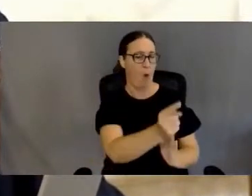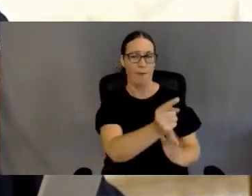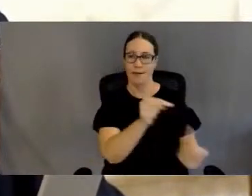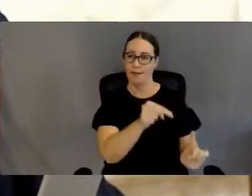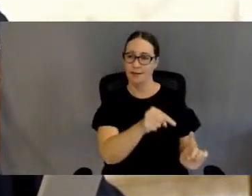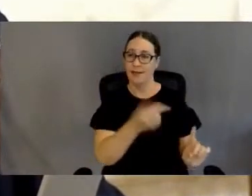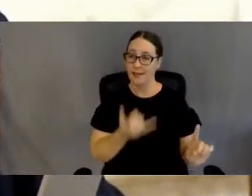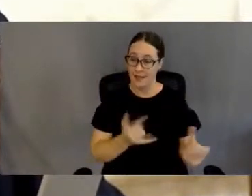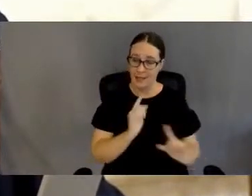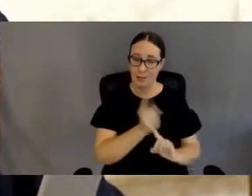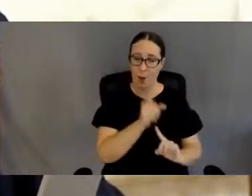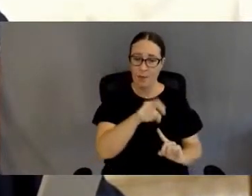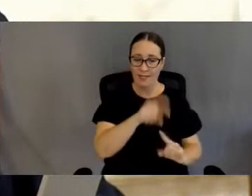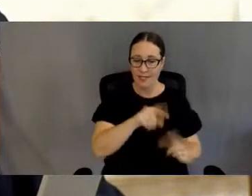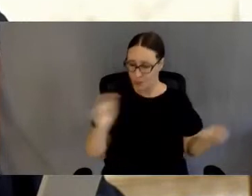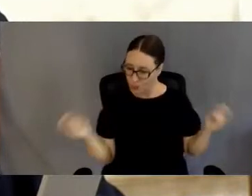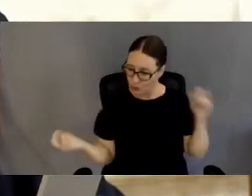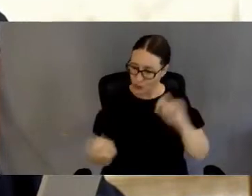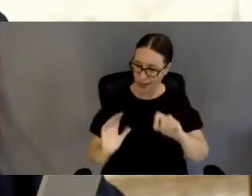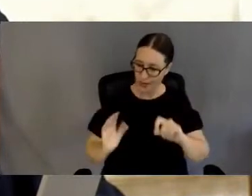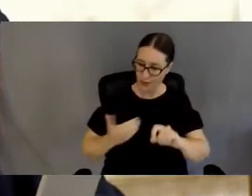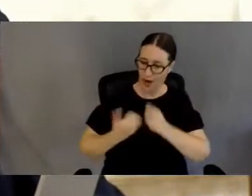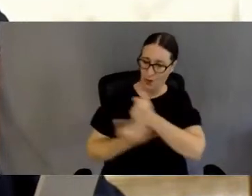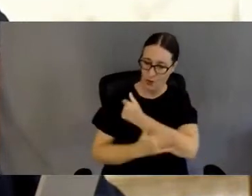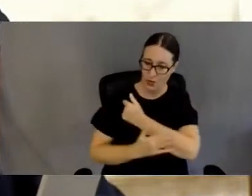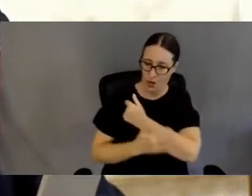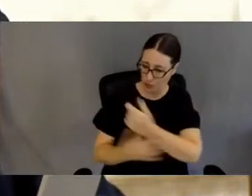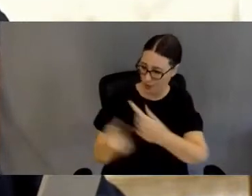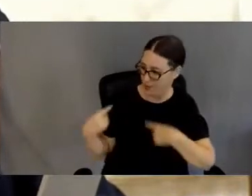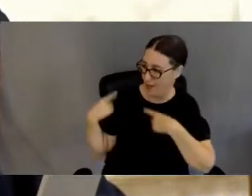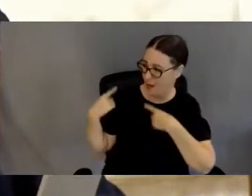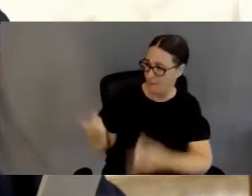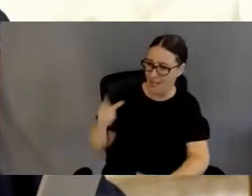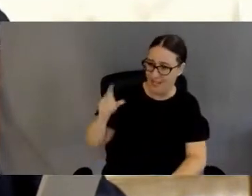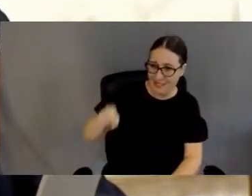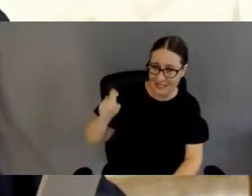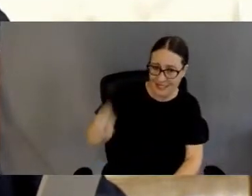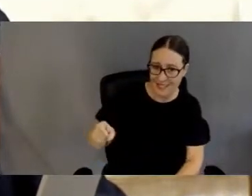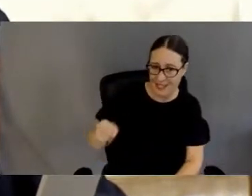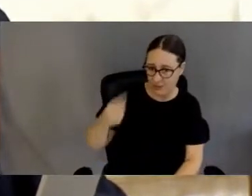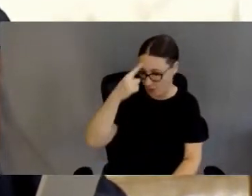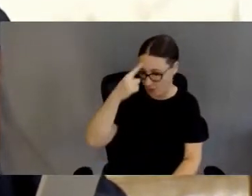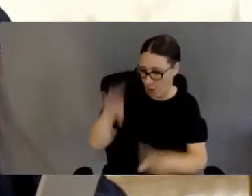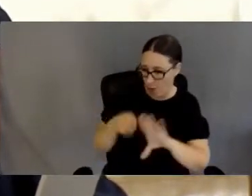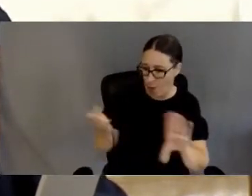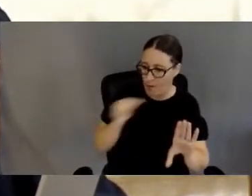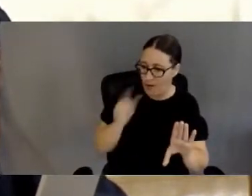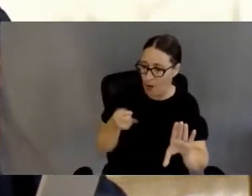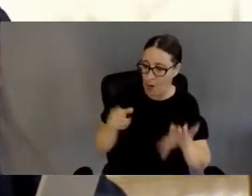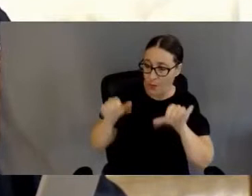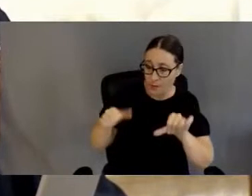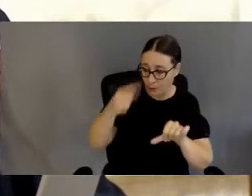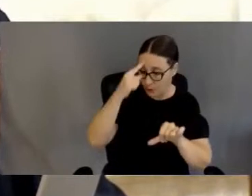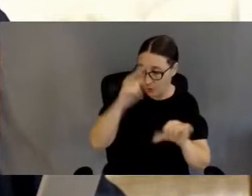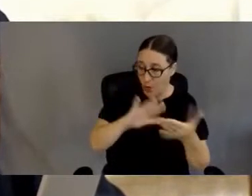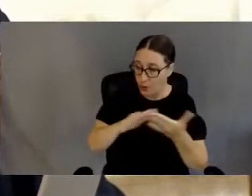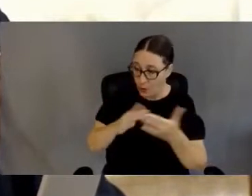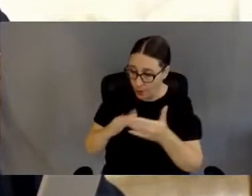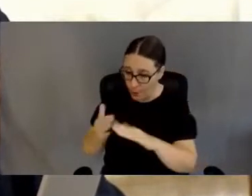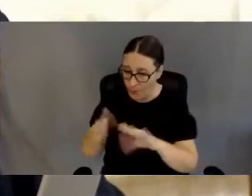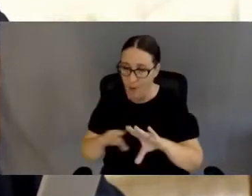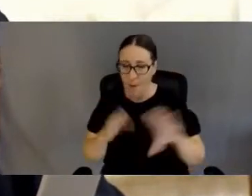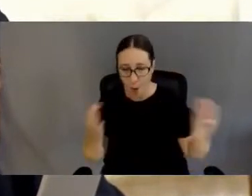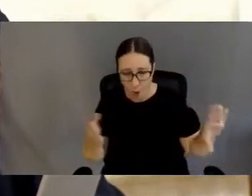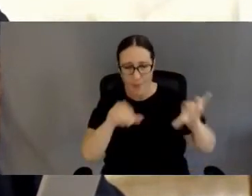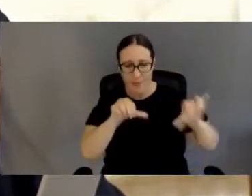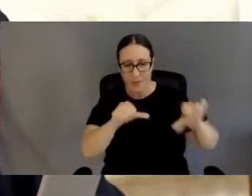in which we make investments that have been long needed in these communities in order to unlock not only the potential of these communities, but unlock the potential of our